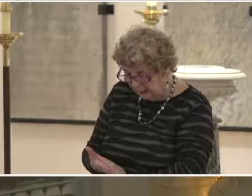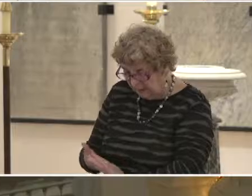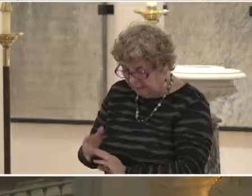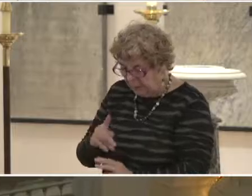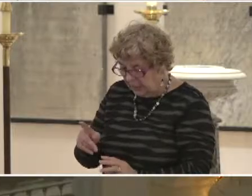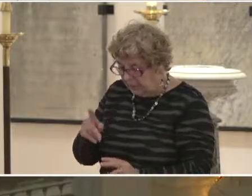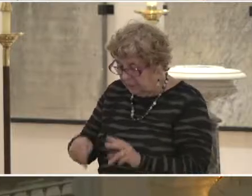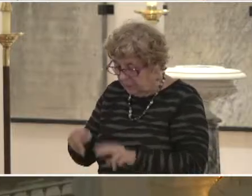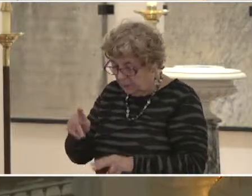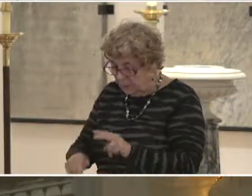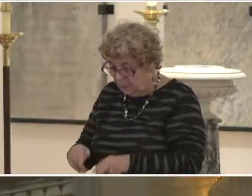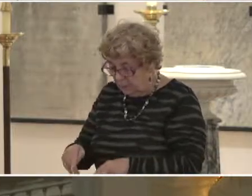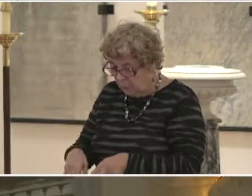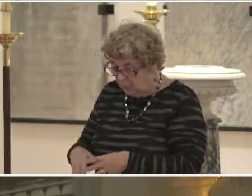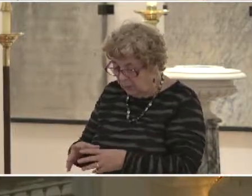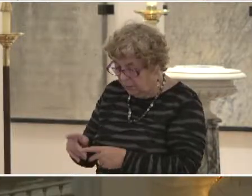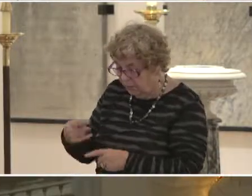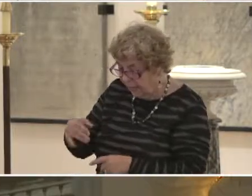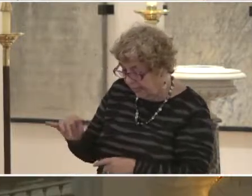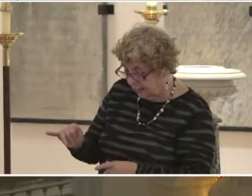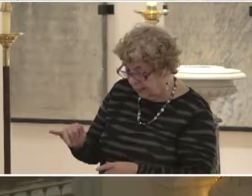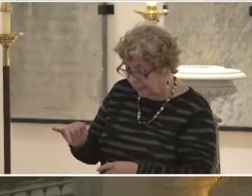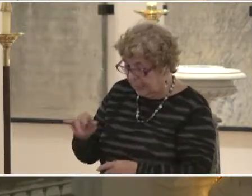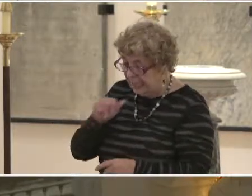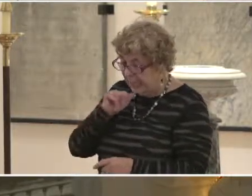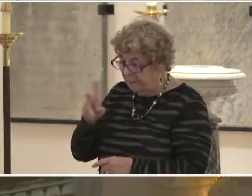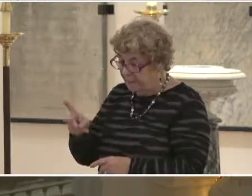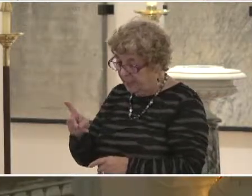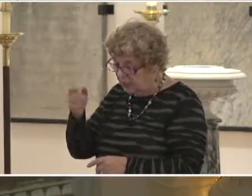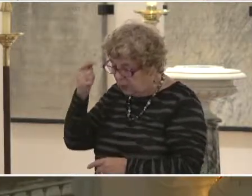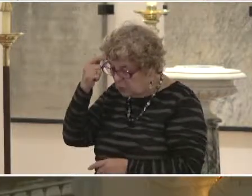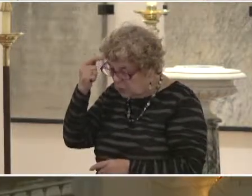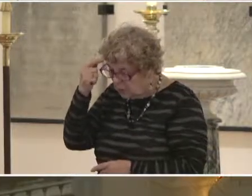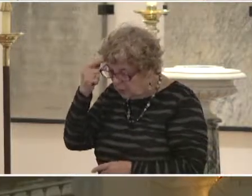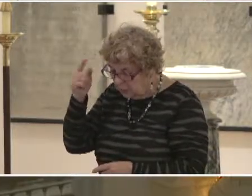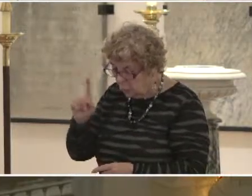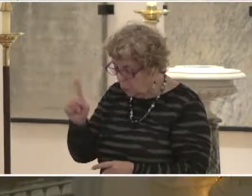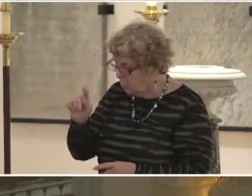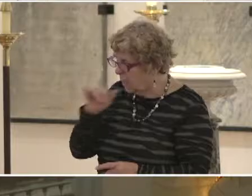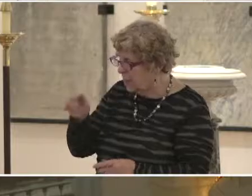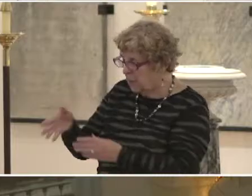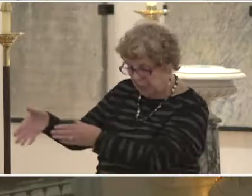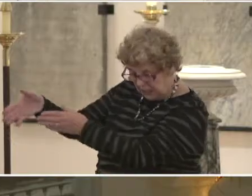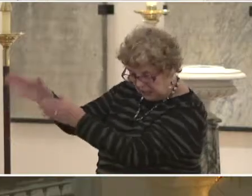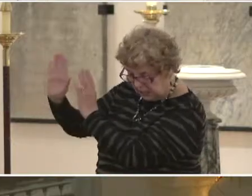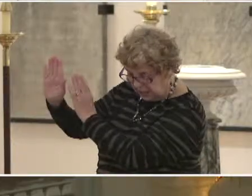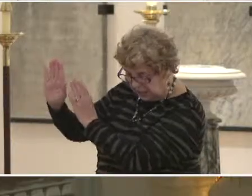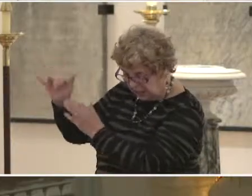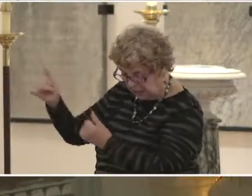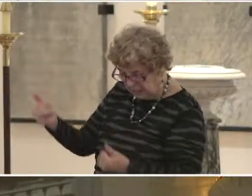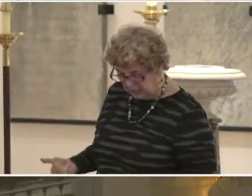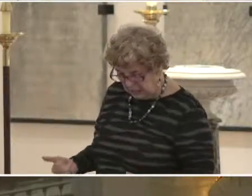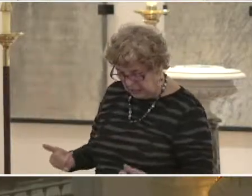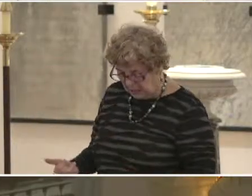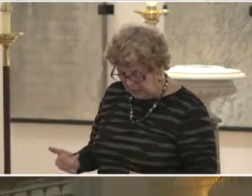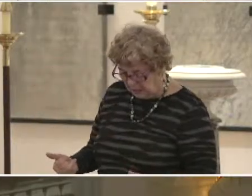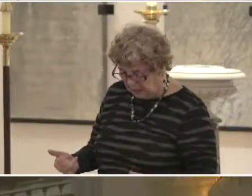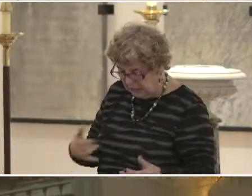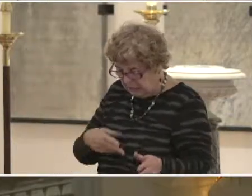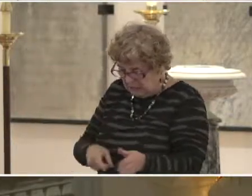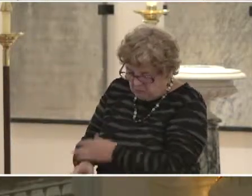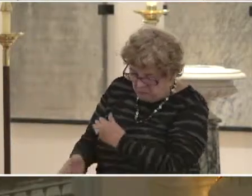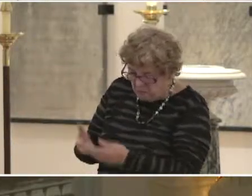It can all be overwhelming and demoralizing, even for people of faith. It makes us wonder where God